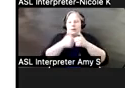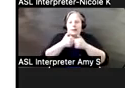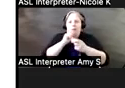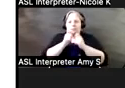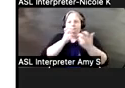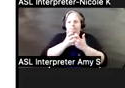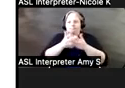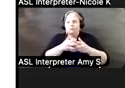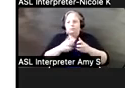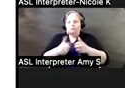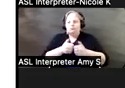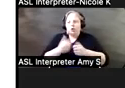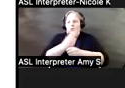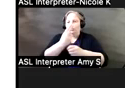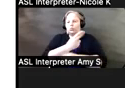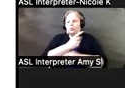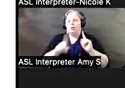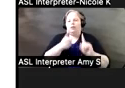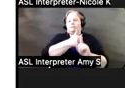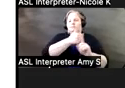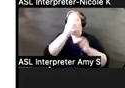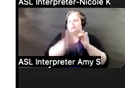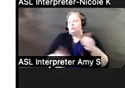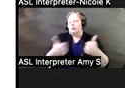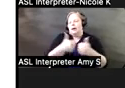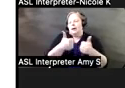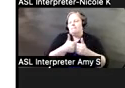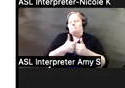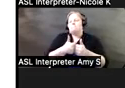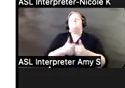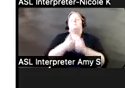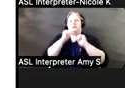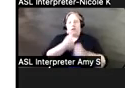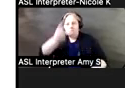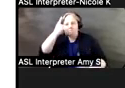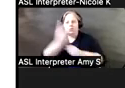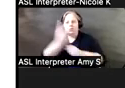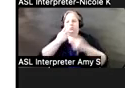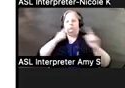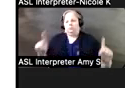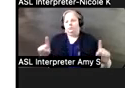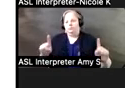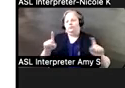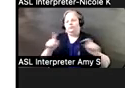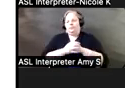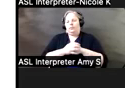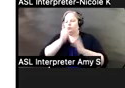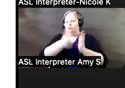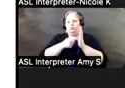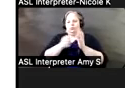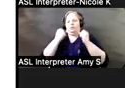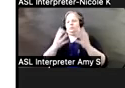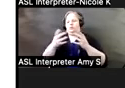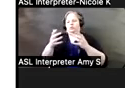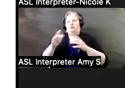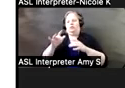controllers, but they are simple enough for them to be able to play using adaptive equipment, and they don't require as many controls, so it's